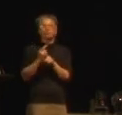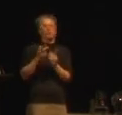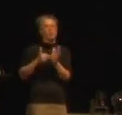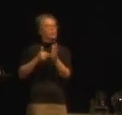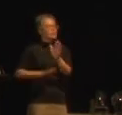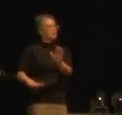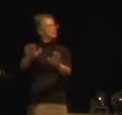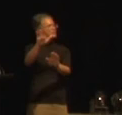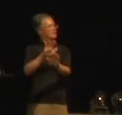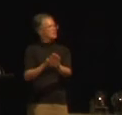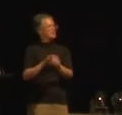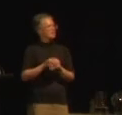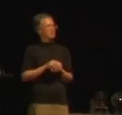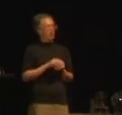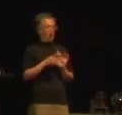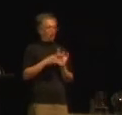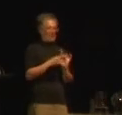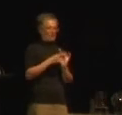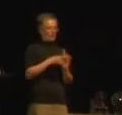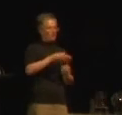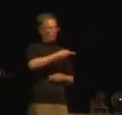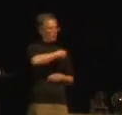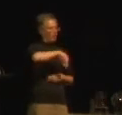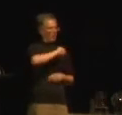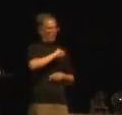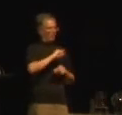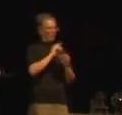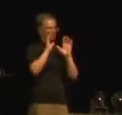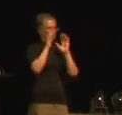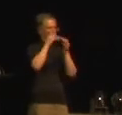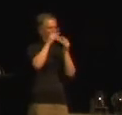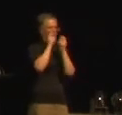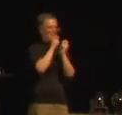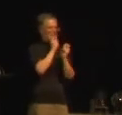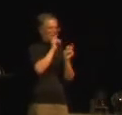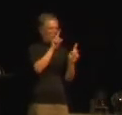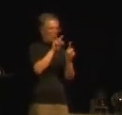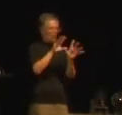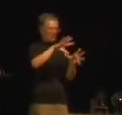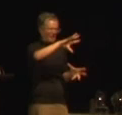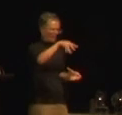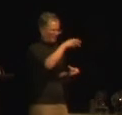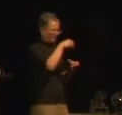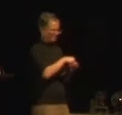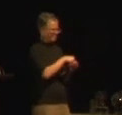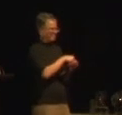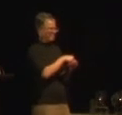our relationships in our society to our social media accounts and what it looks like when we bring social media content into a